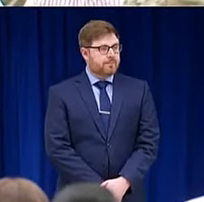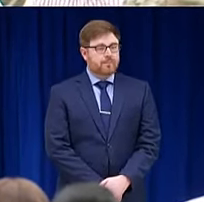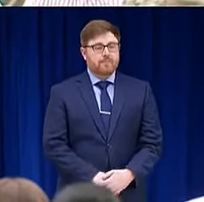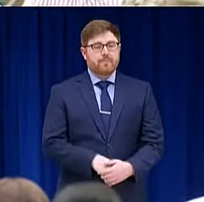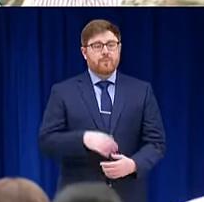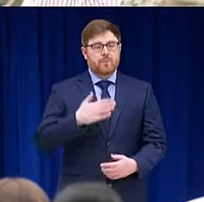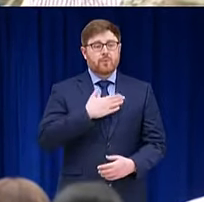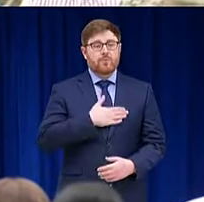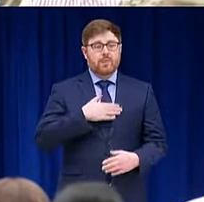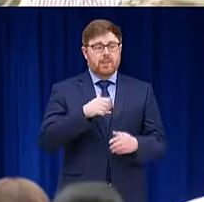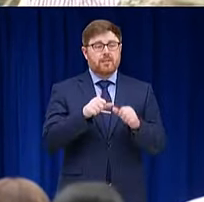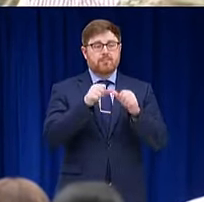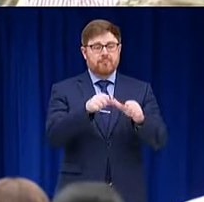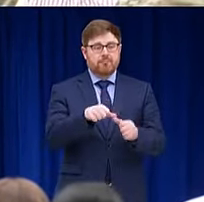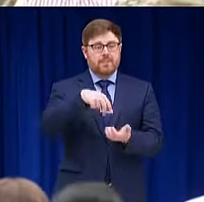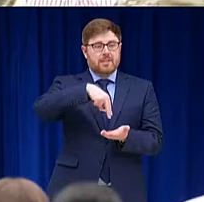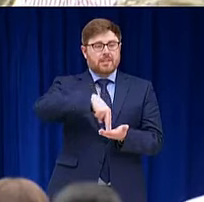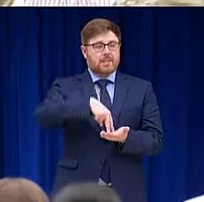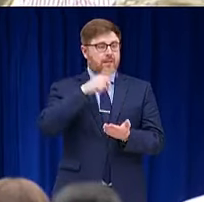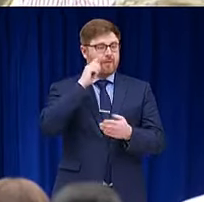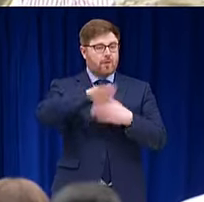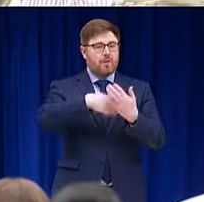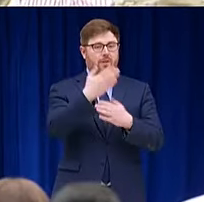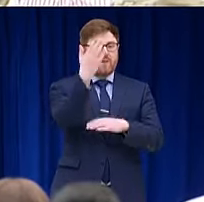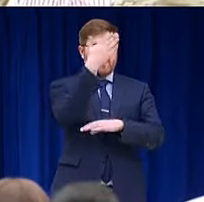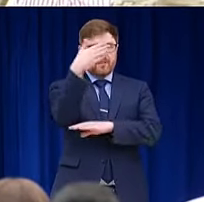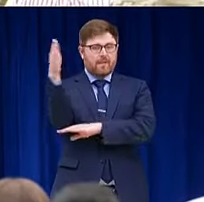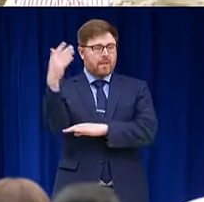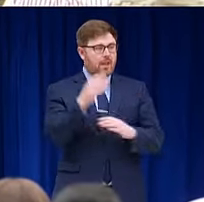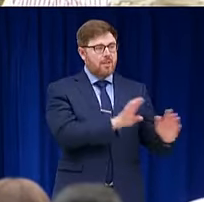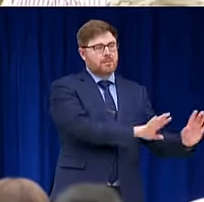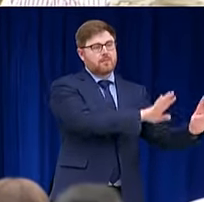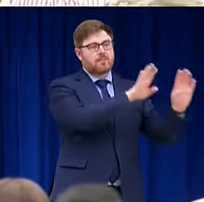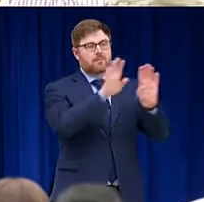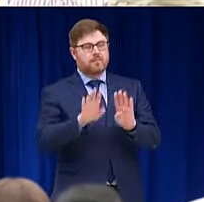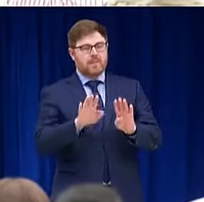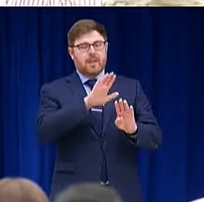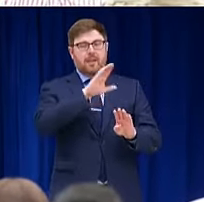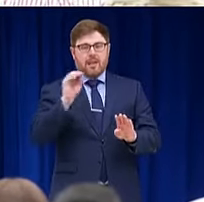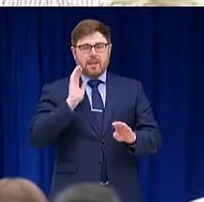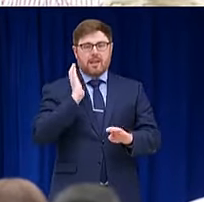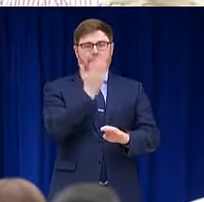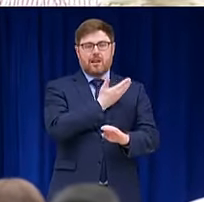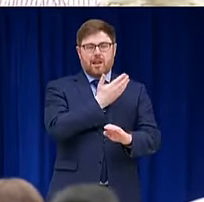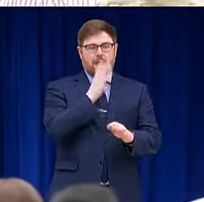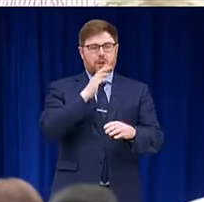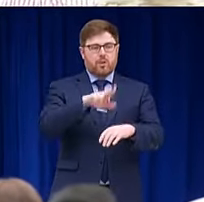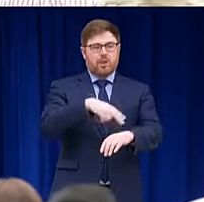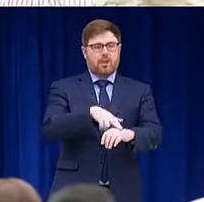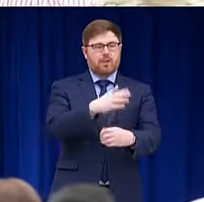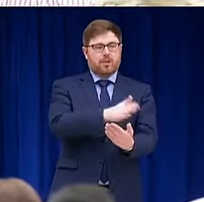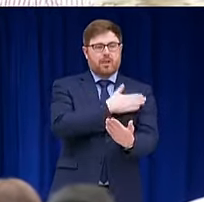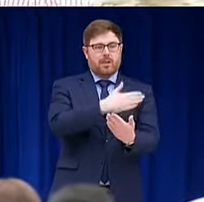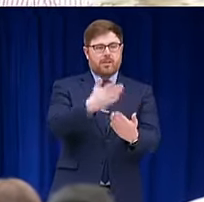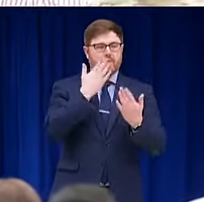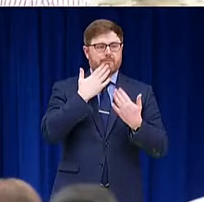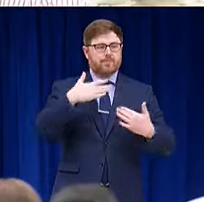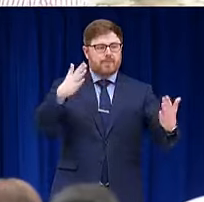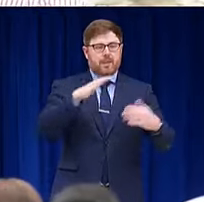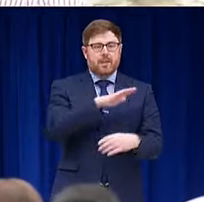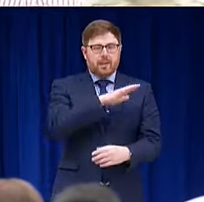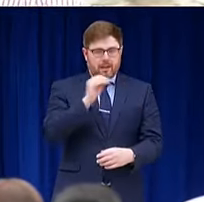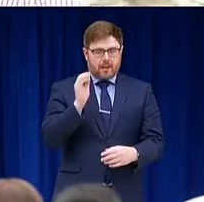Please remain standing for the presentation of the colors and the singing of the national anthem and the invocation by Chaplain Joanna Forbes.